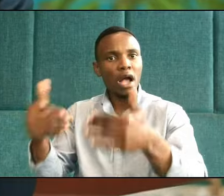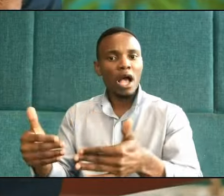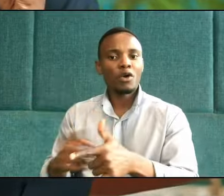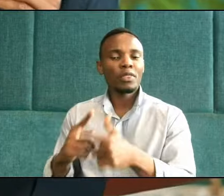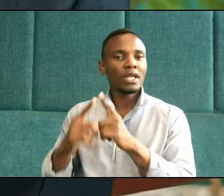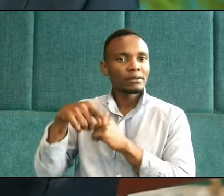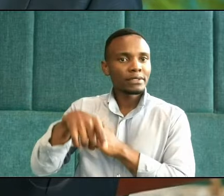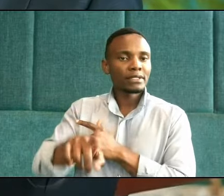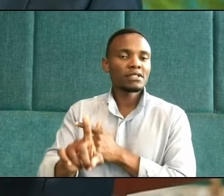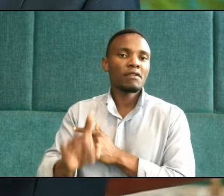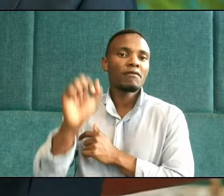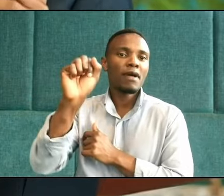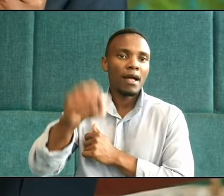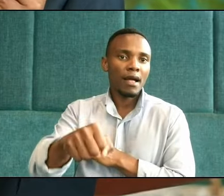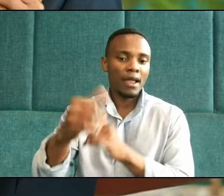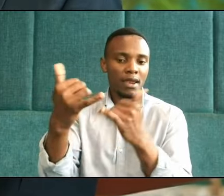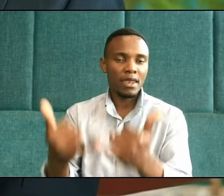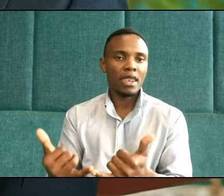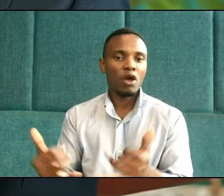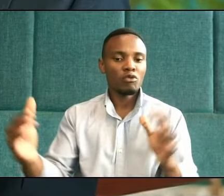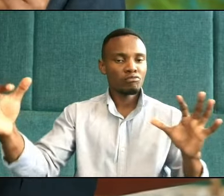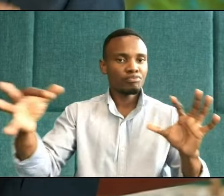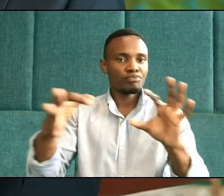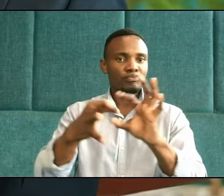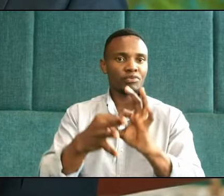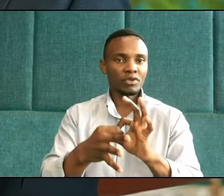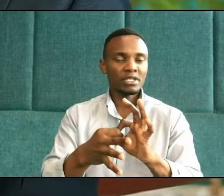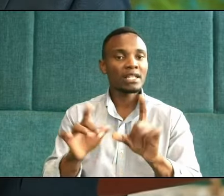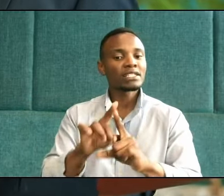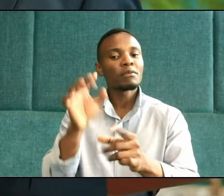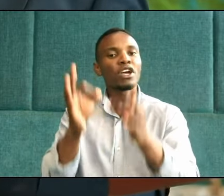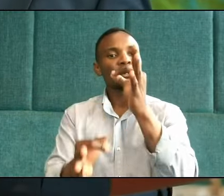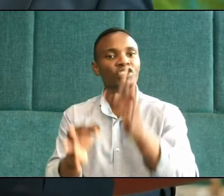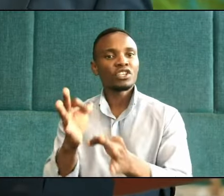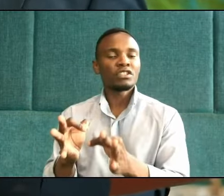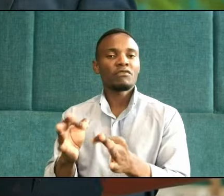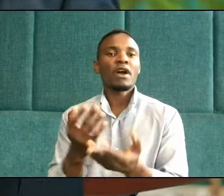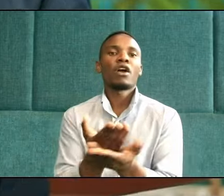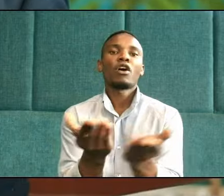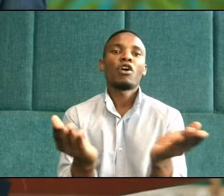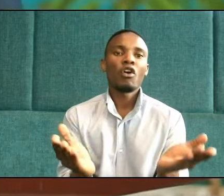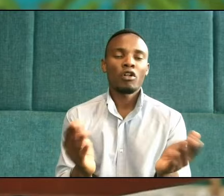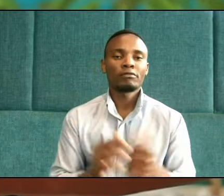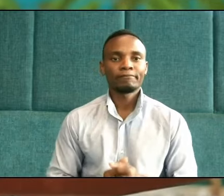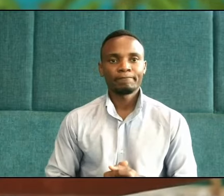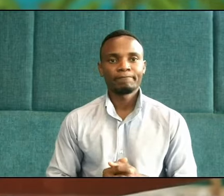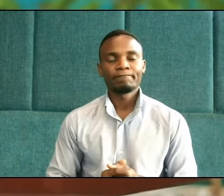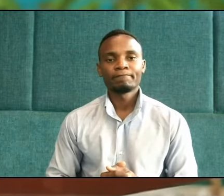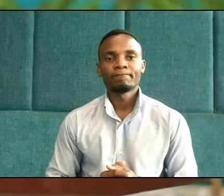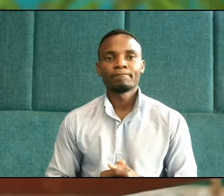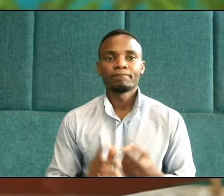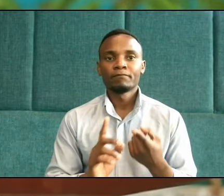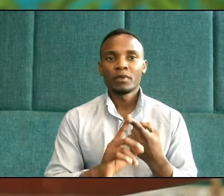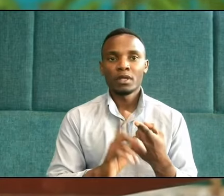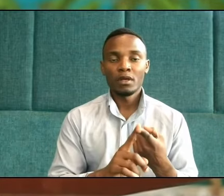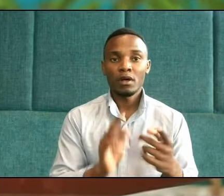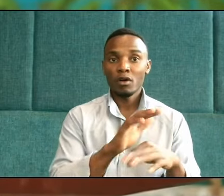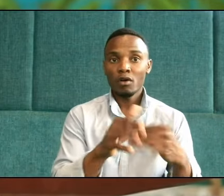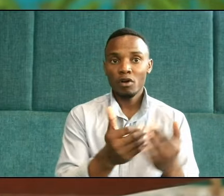it is able now to reconcile, to justify all of us? Number one, we all